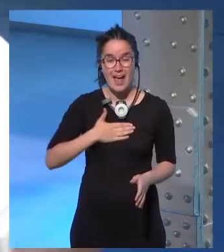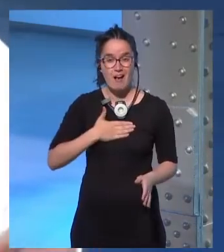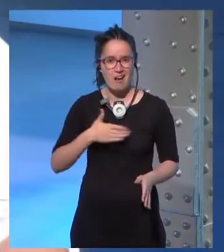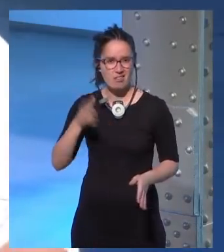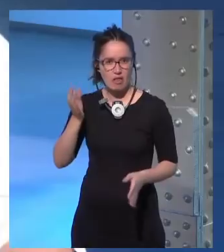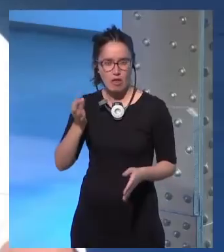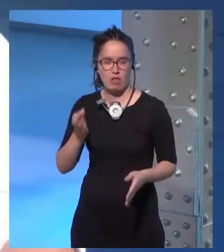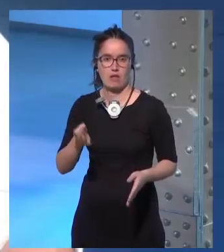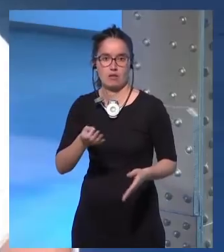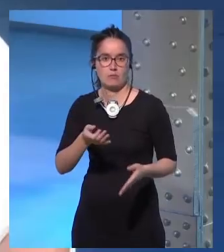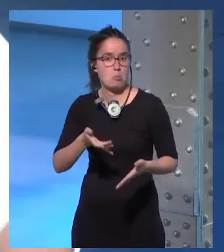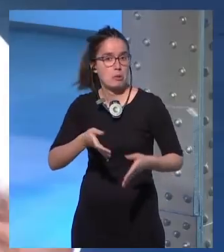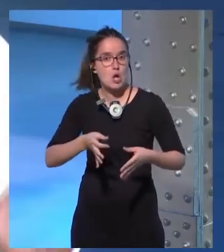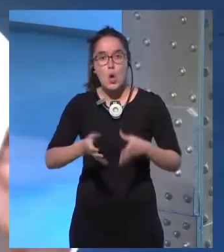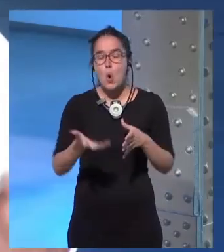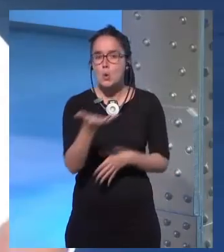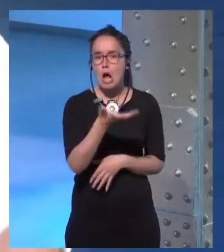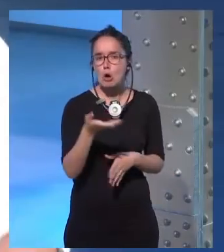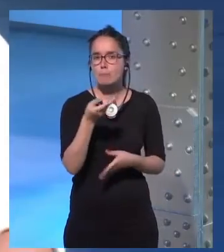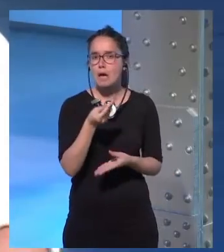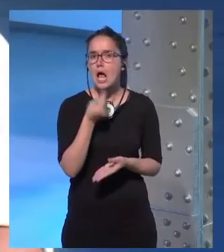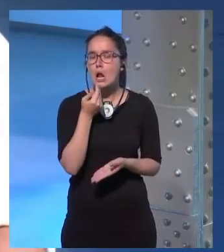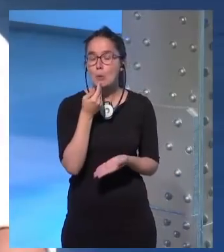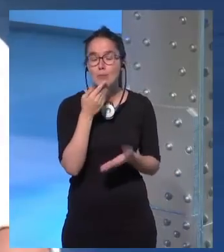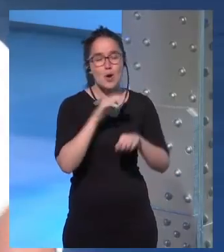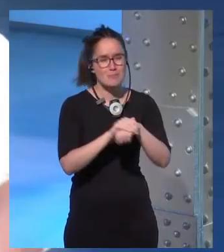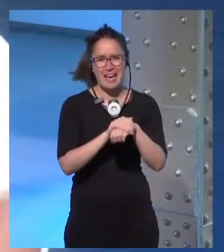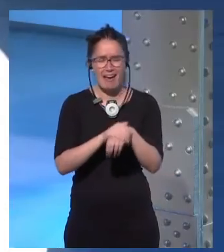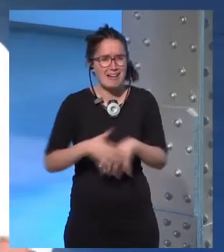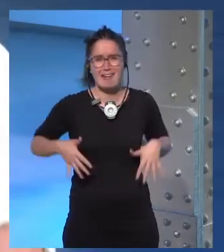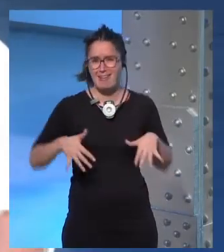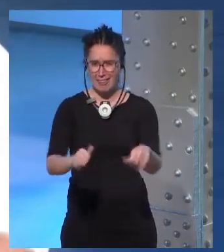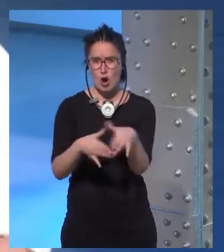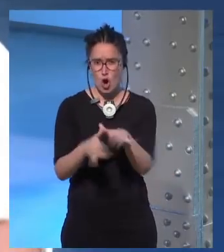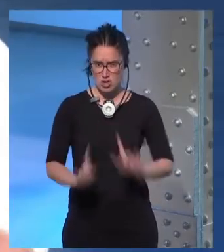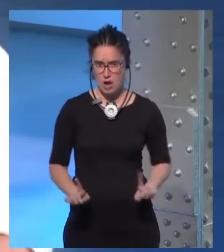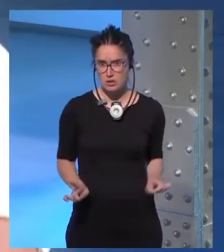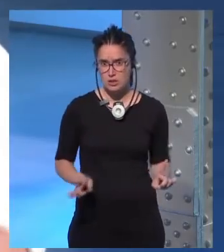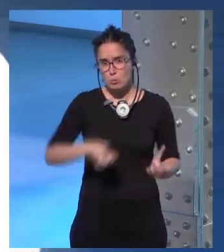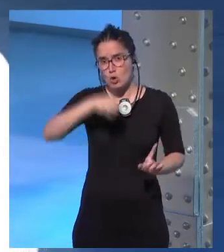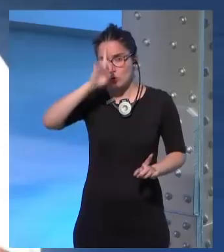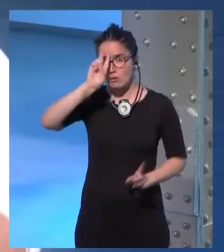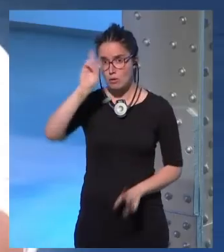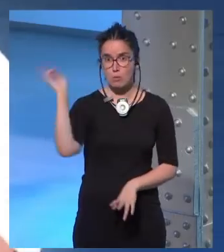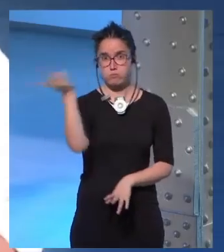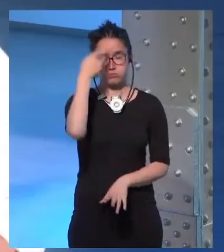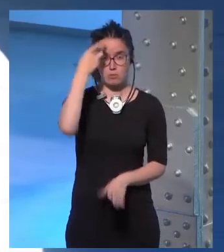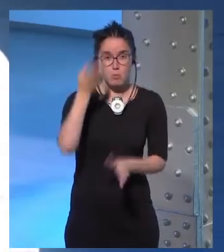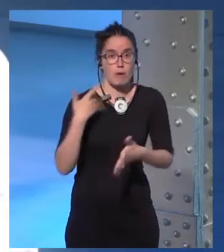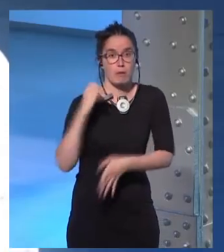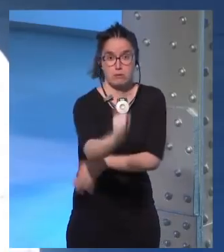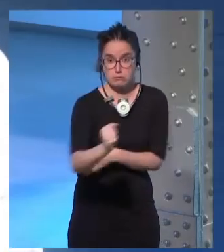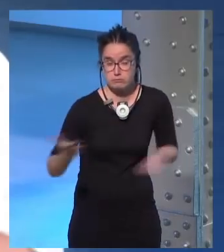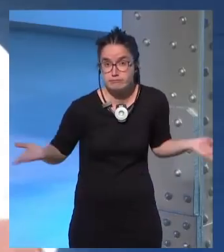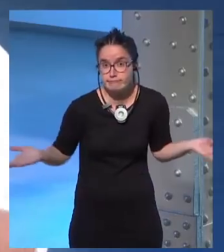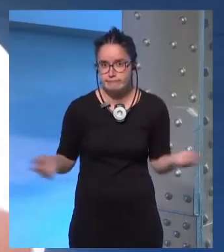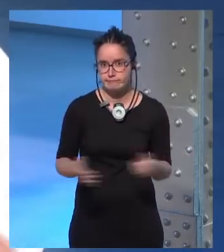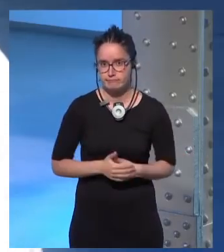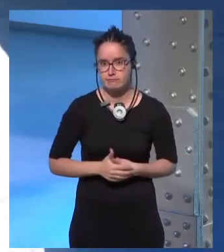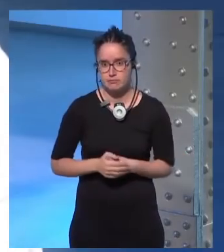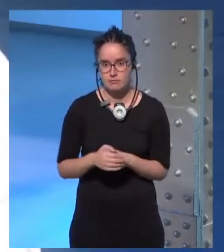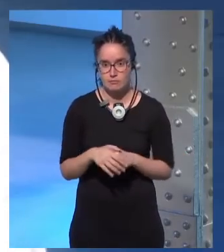would die. So no, for most of them, no, I would absolutely not be their friends. But to me, a character doesn't need to be likable. They need to be interesting.